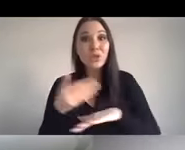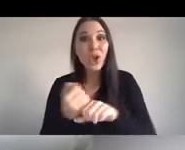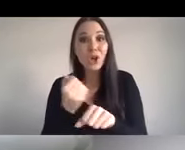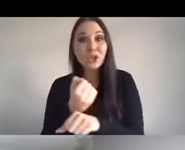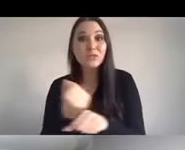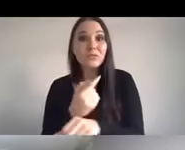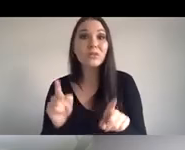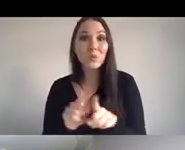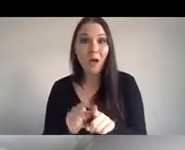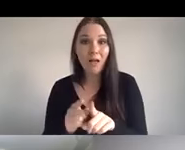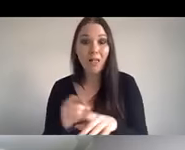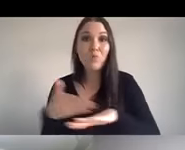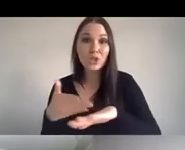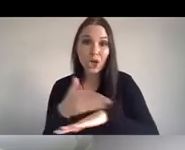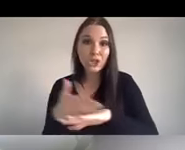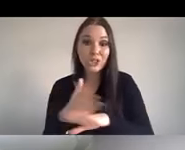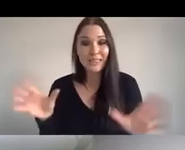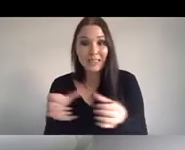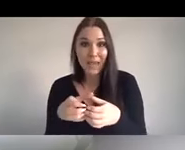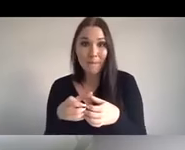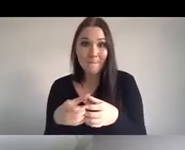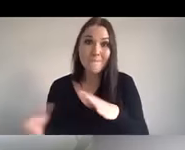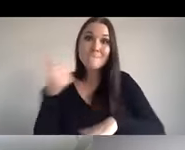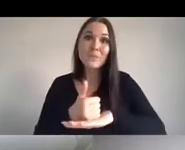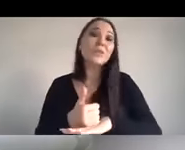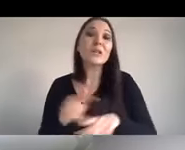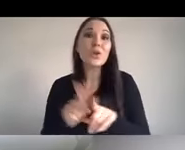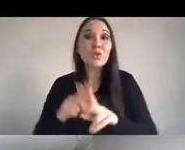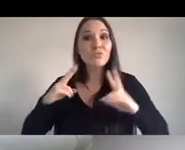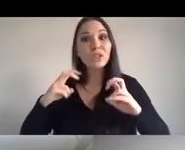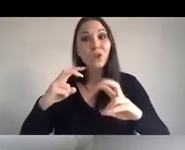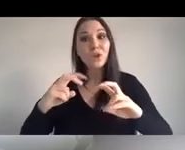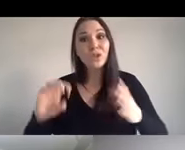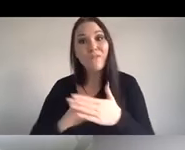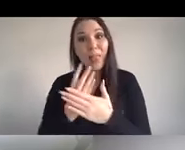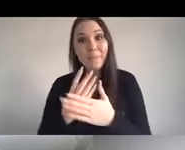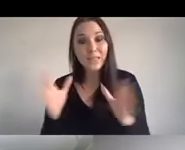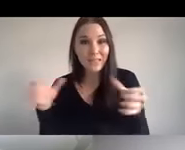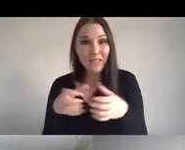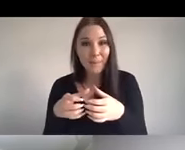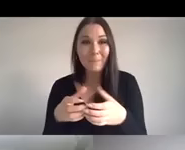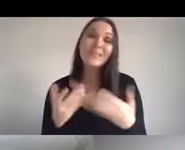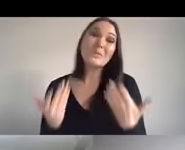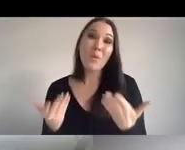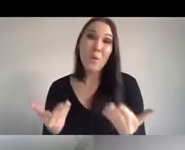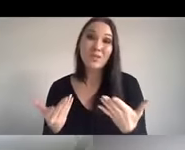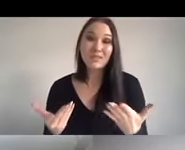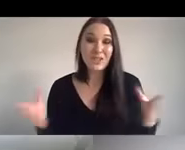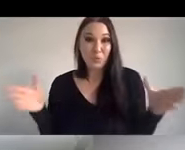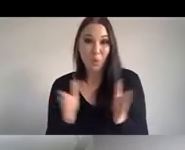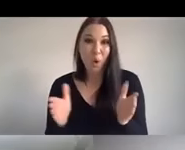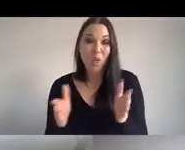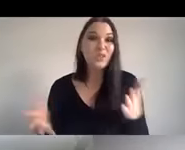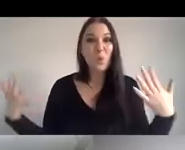sort of a production team and then sort of the research and development team. Of course, right now we're still relatively small, so there's a lot of